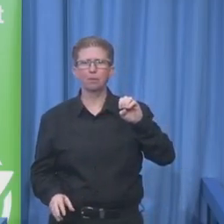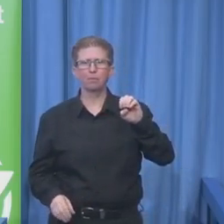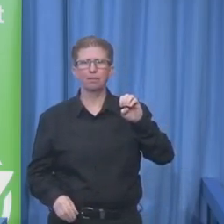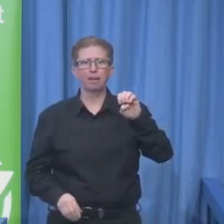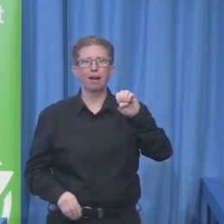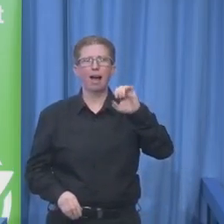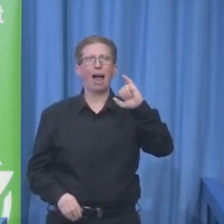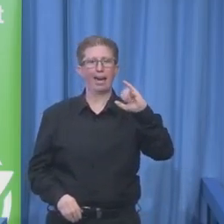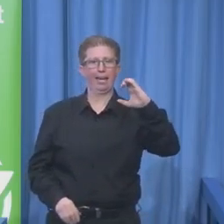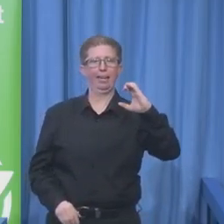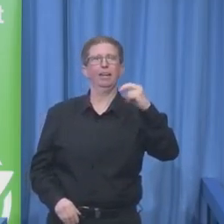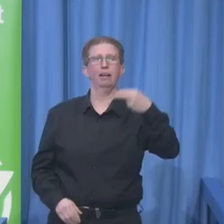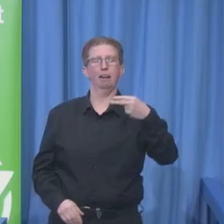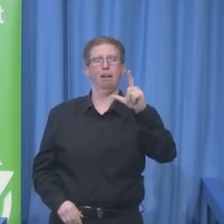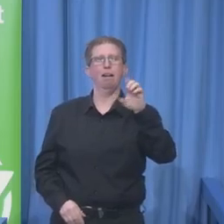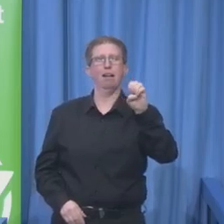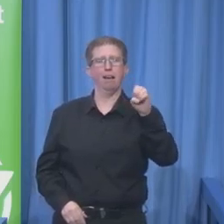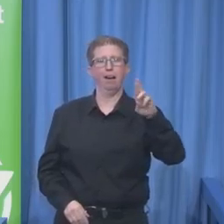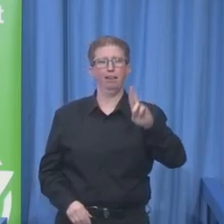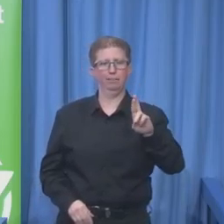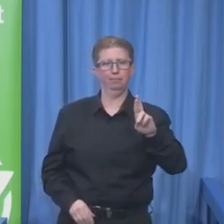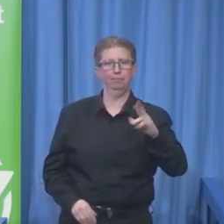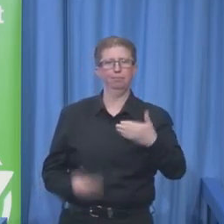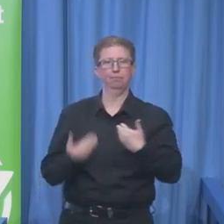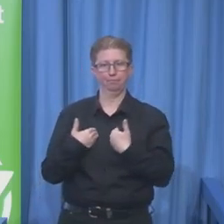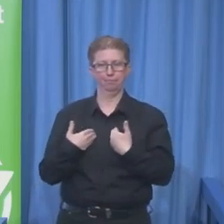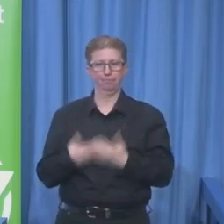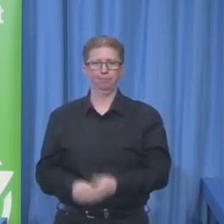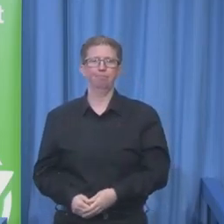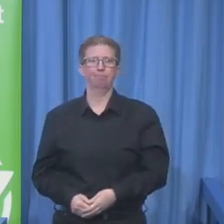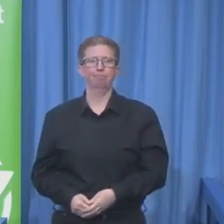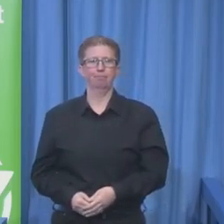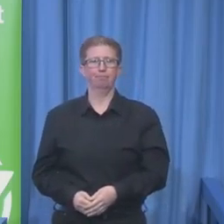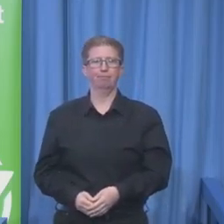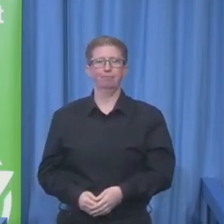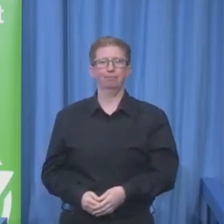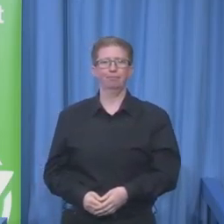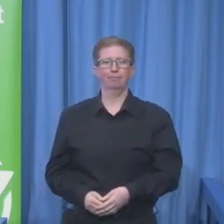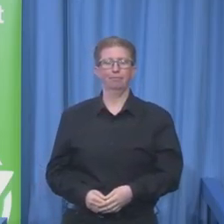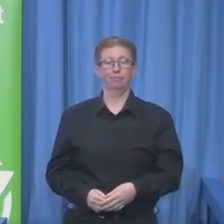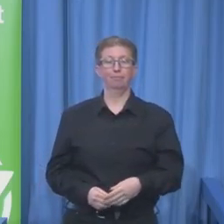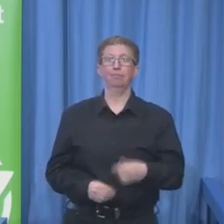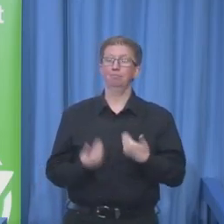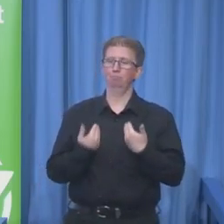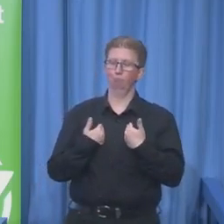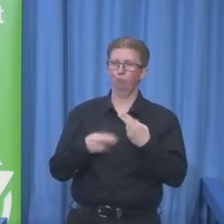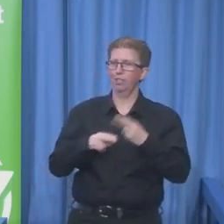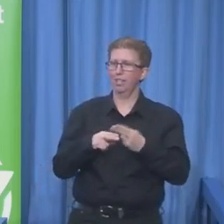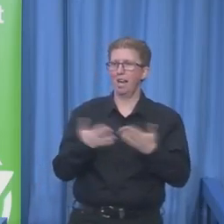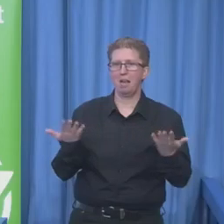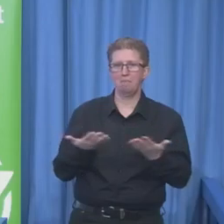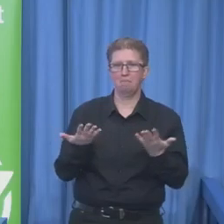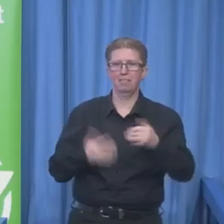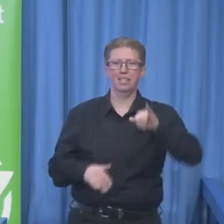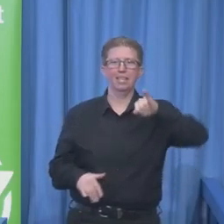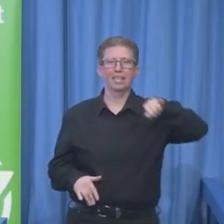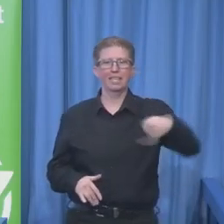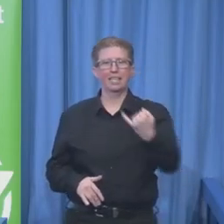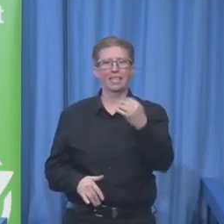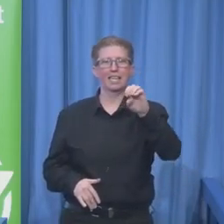Okay. Hello. My name is Andreas Jesse. I come from Austria, and I'm the managing director